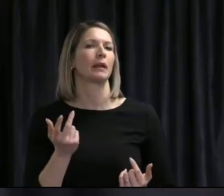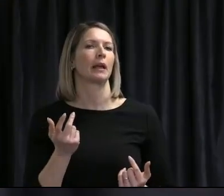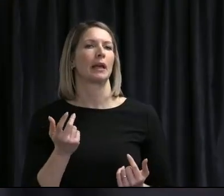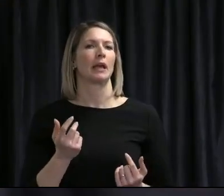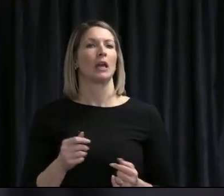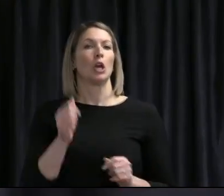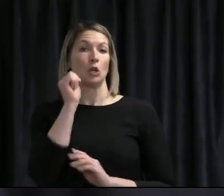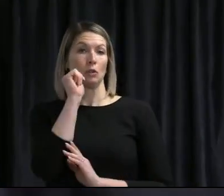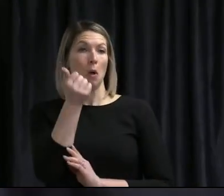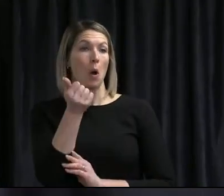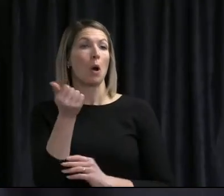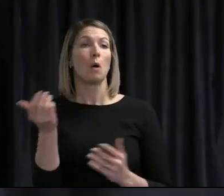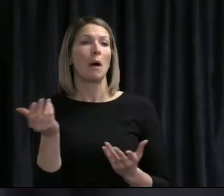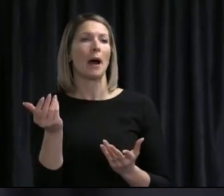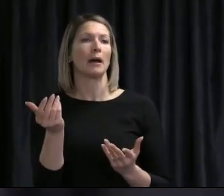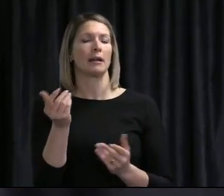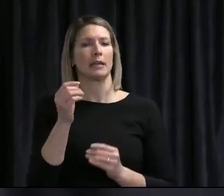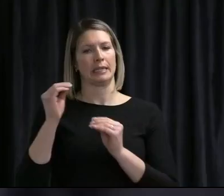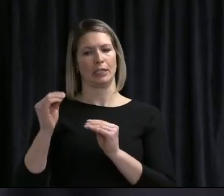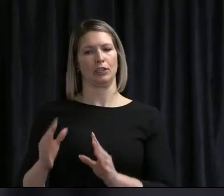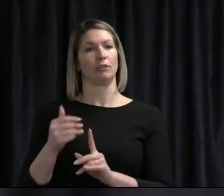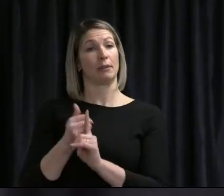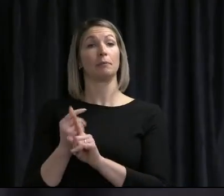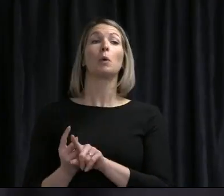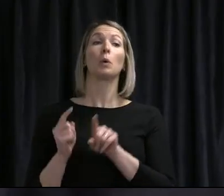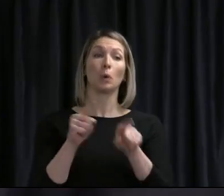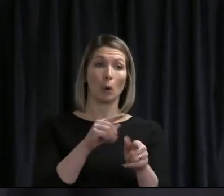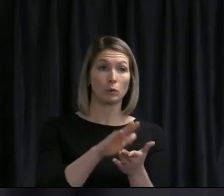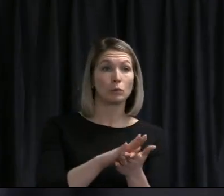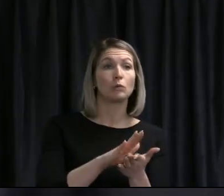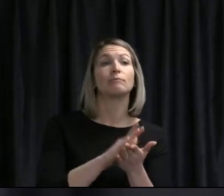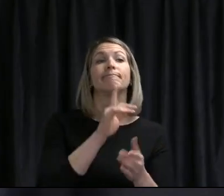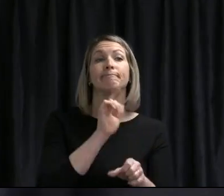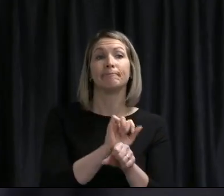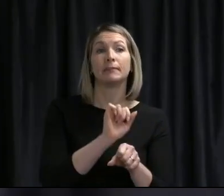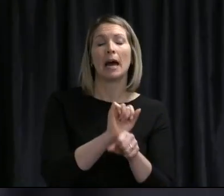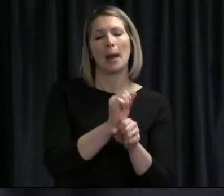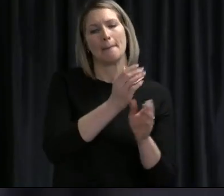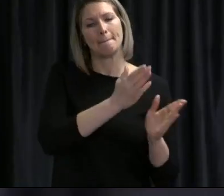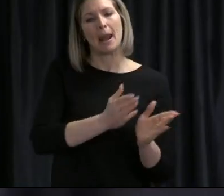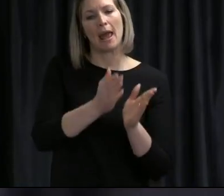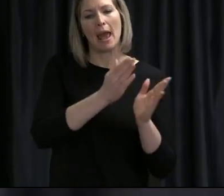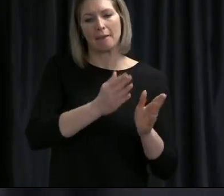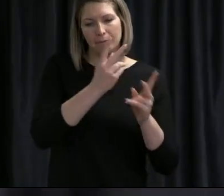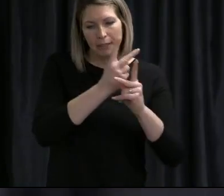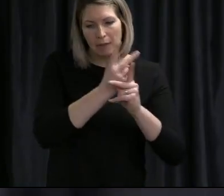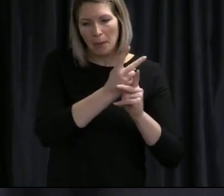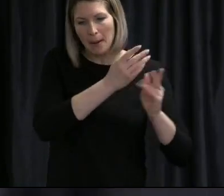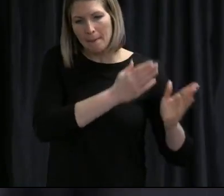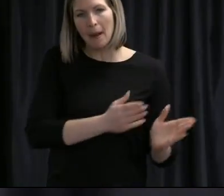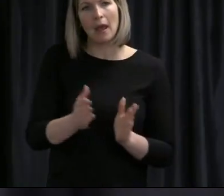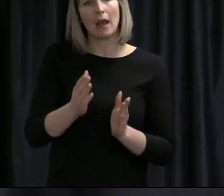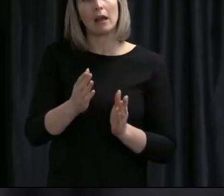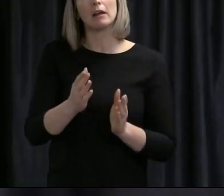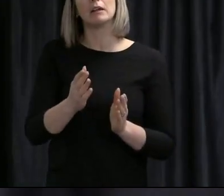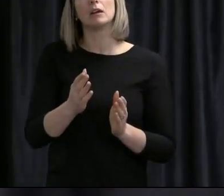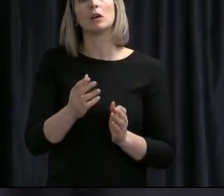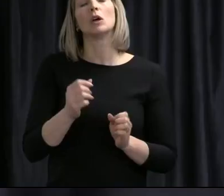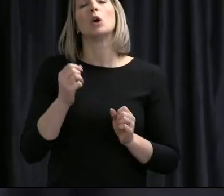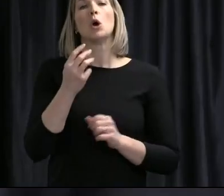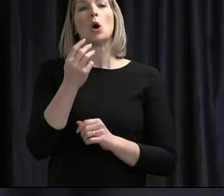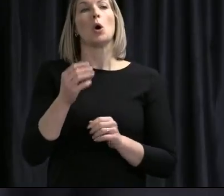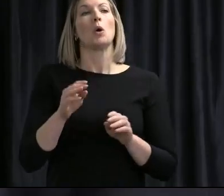used around logistics with the departments and the NLTA. And Wednesday and Thursday, students